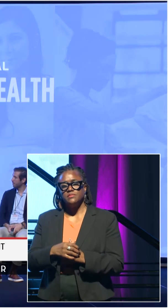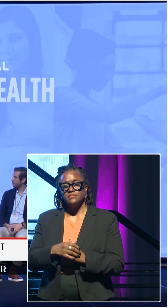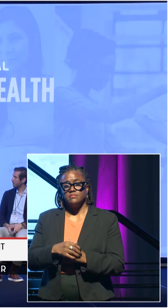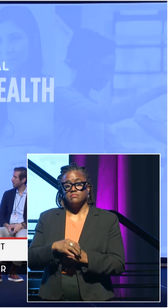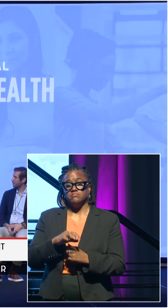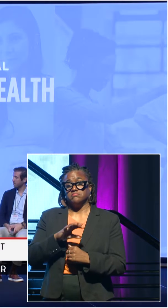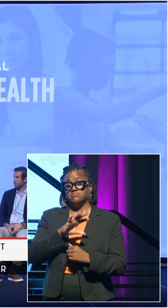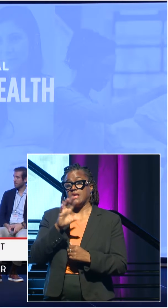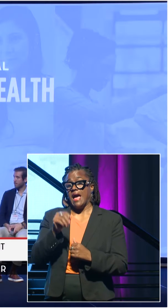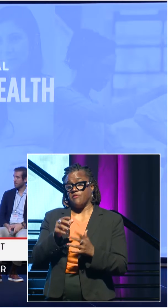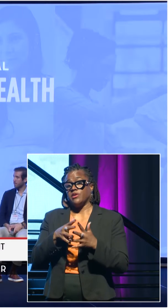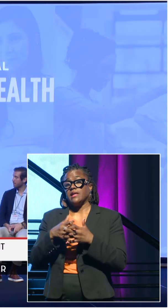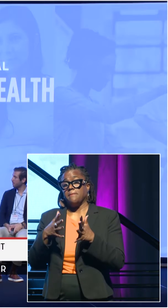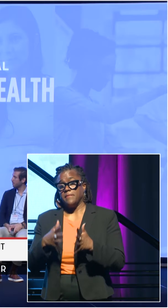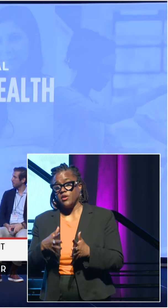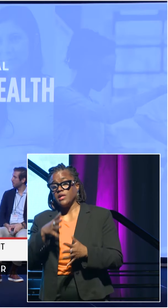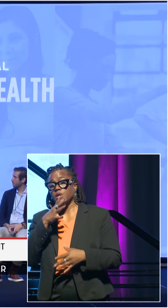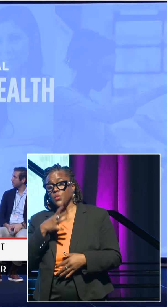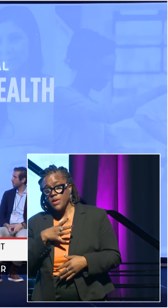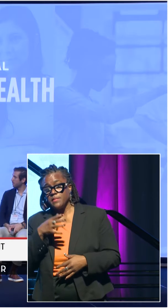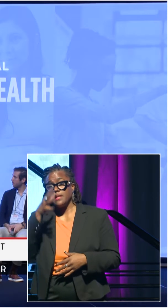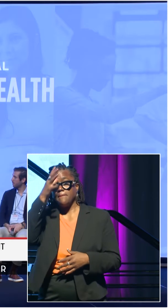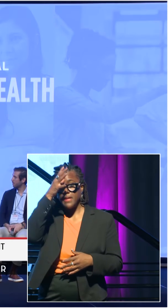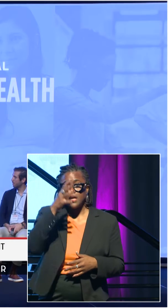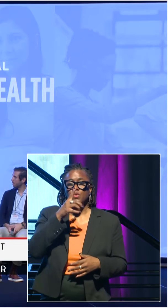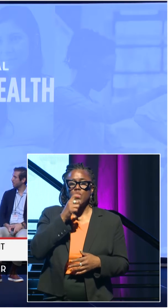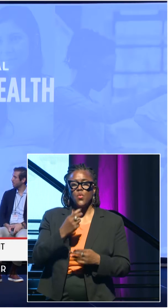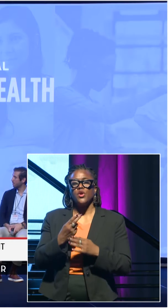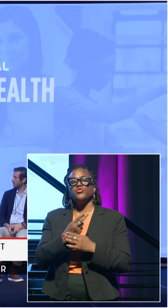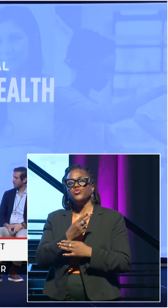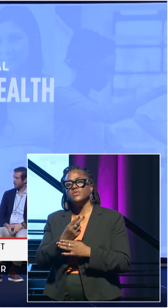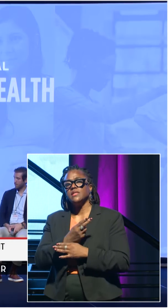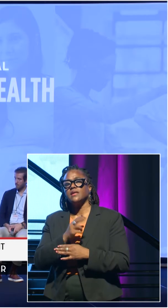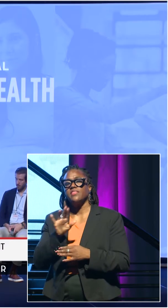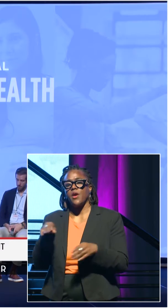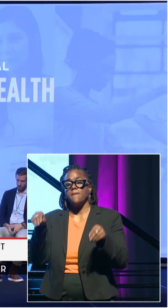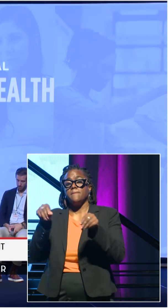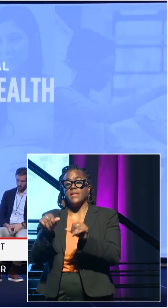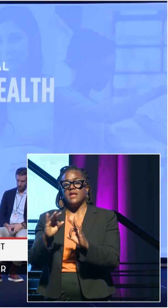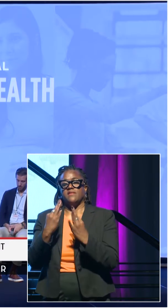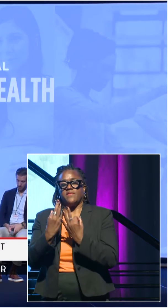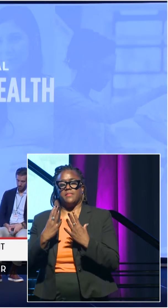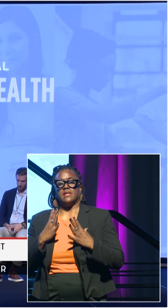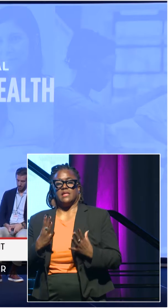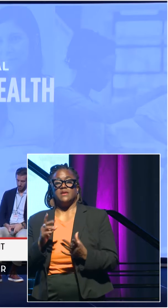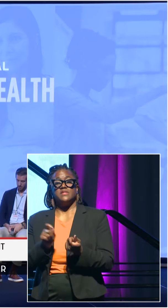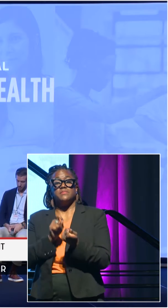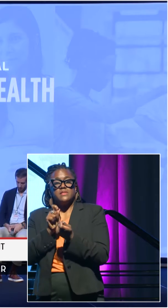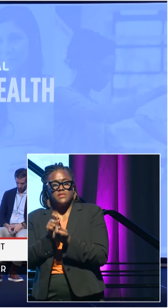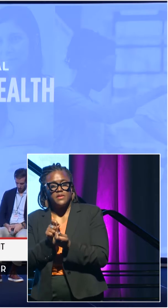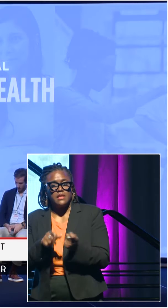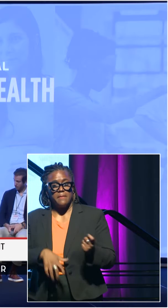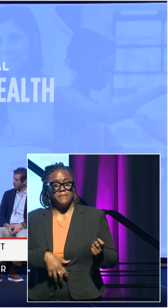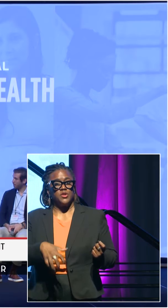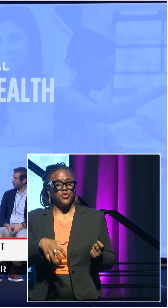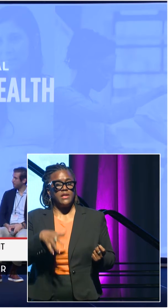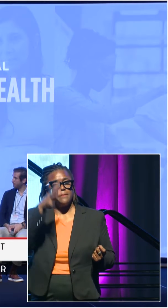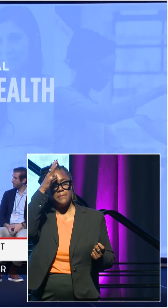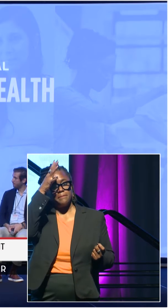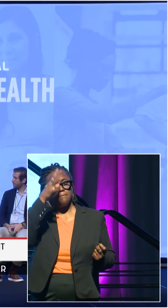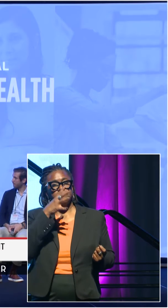African American women and men that are utilizing paid family leave, specifically for maternity and paternity